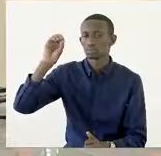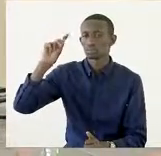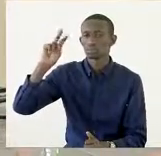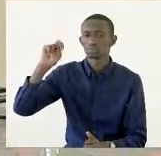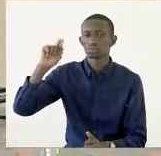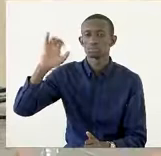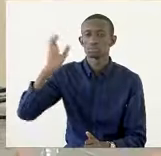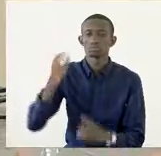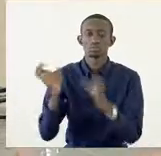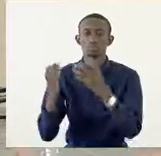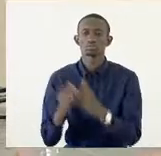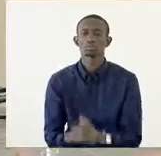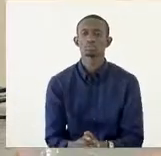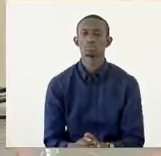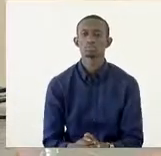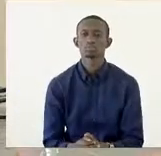electron donating groups.